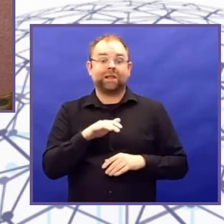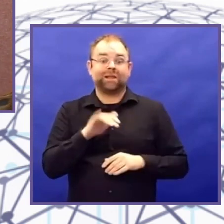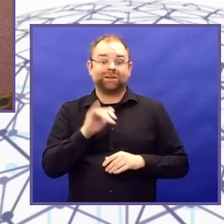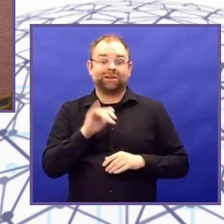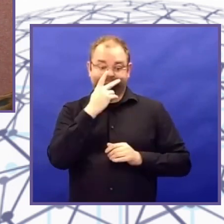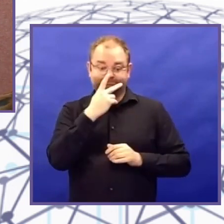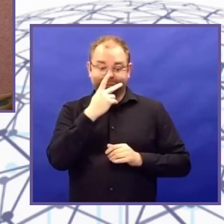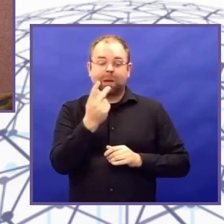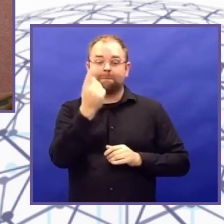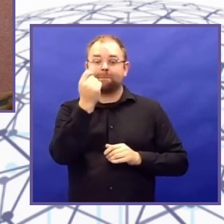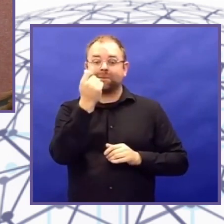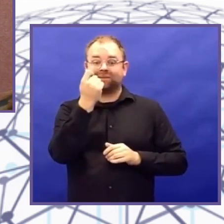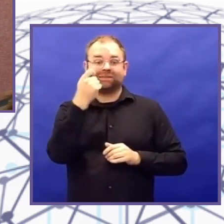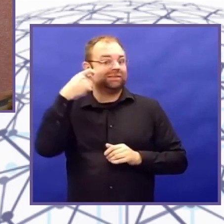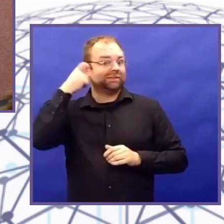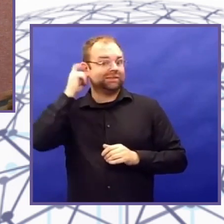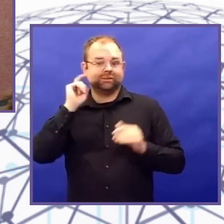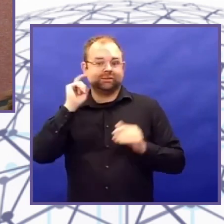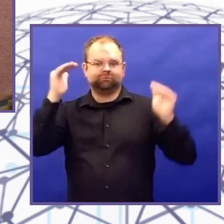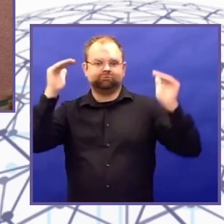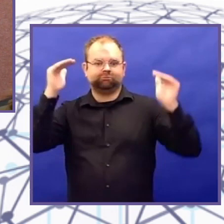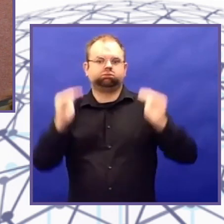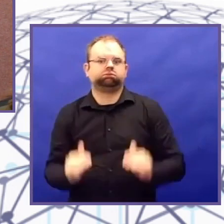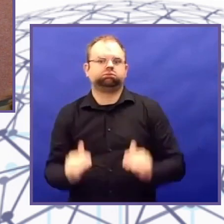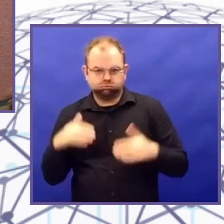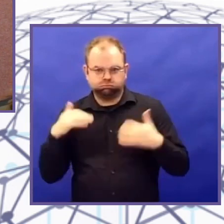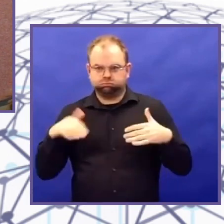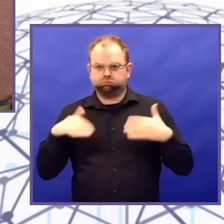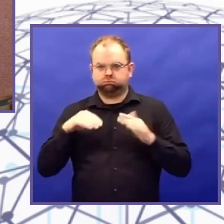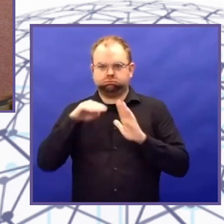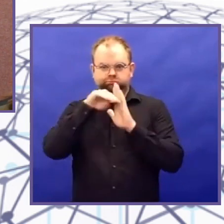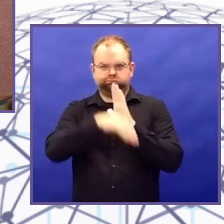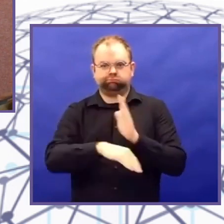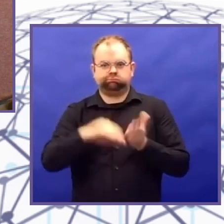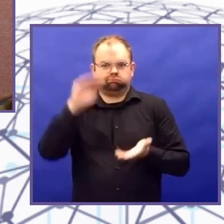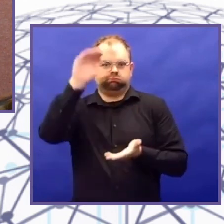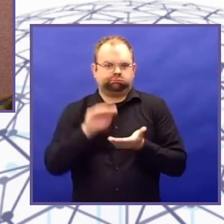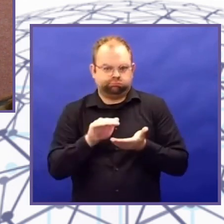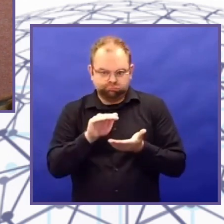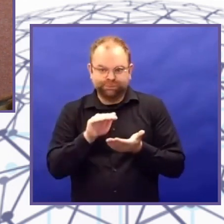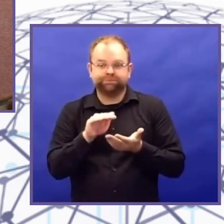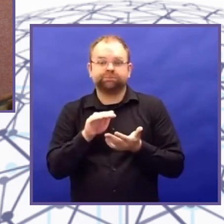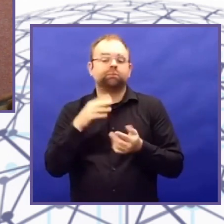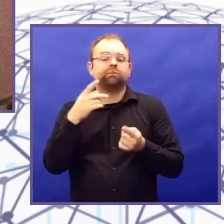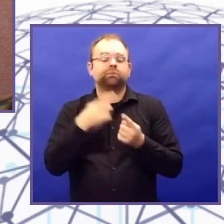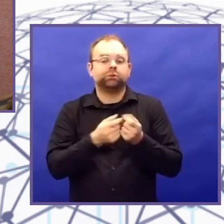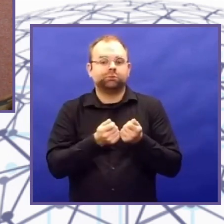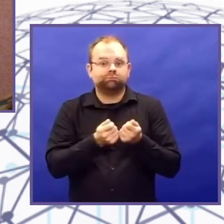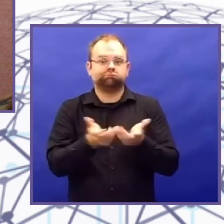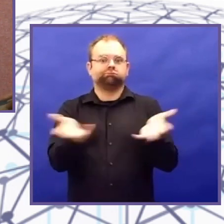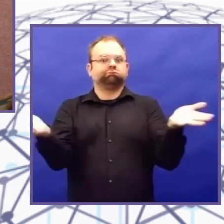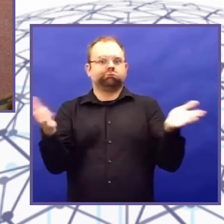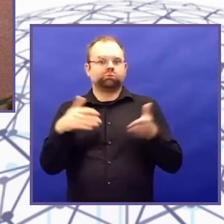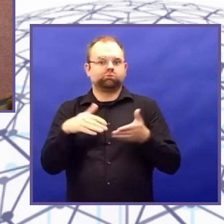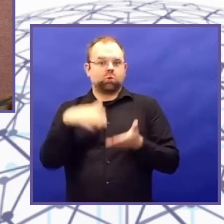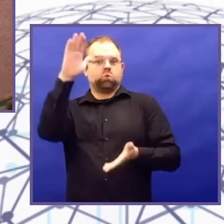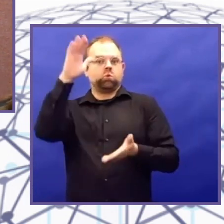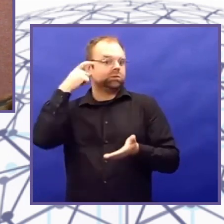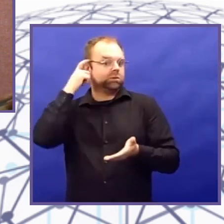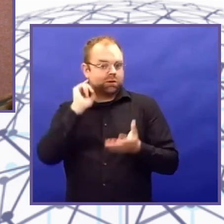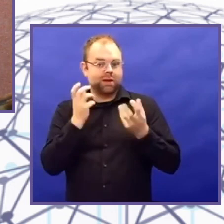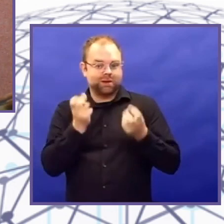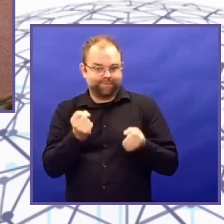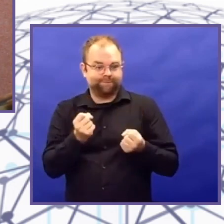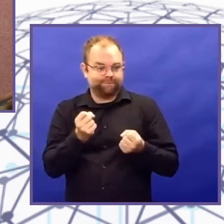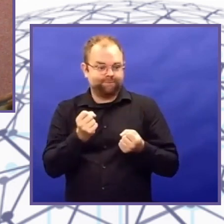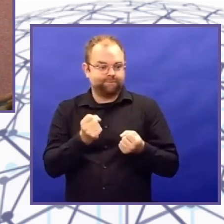the catalogue, only 200 were ordered. But since then, Dennis tells us that this figure